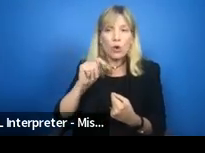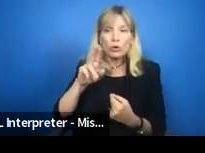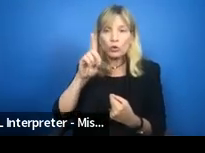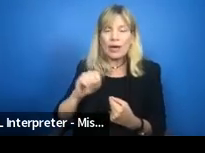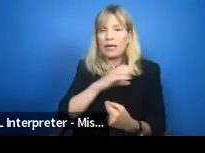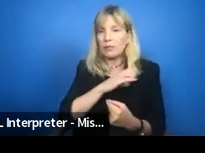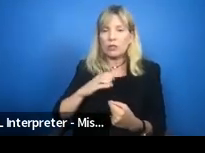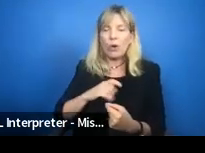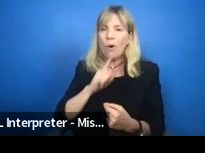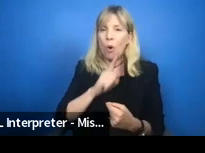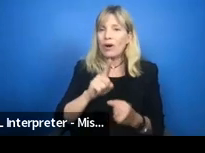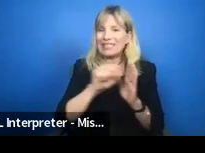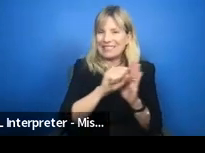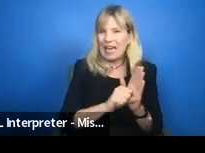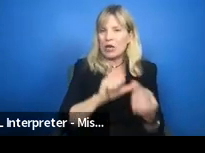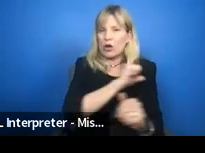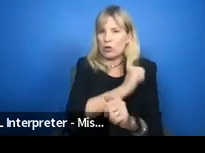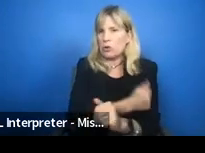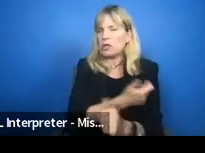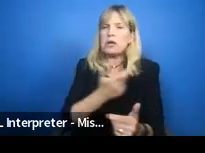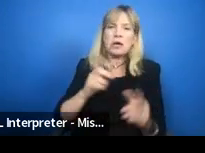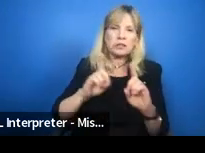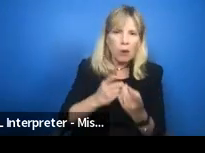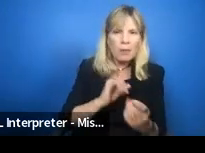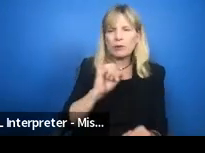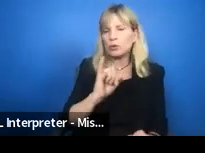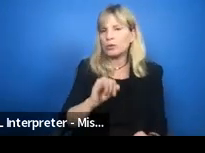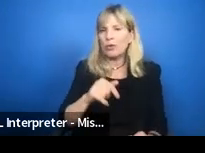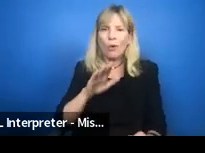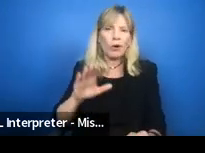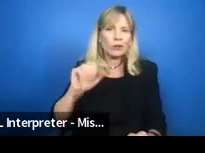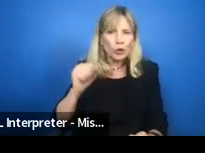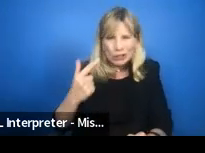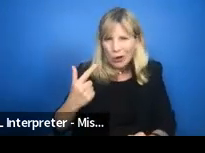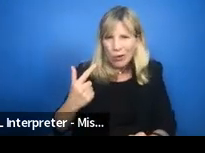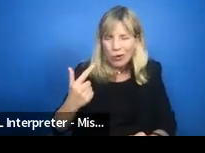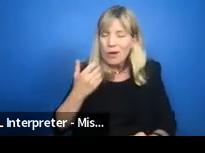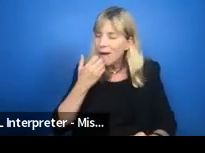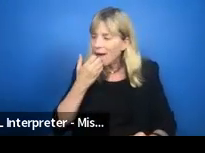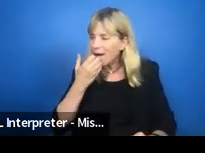your relevant state authorities, so the Department of Insurance or your Attorney General.